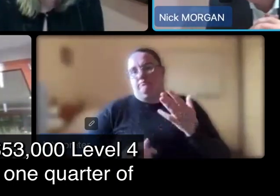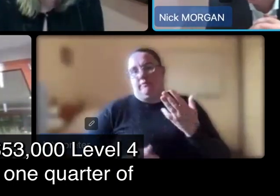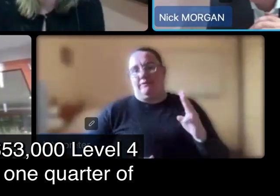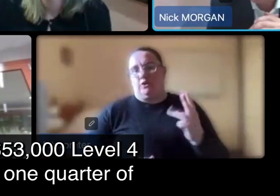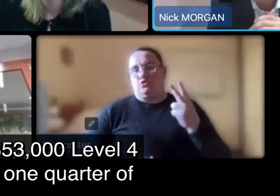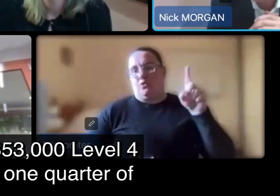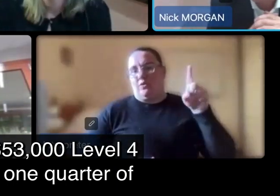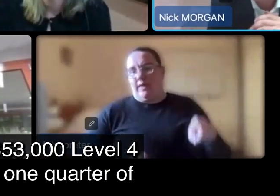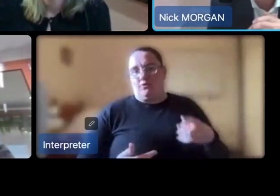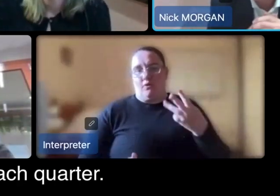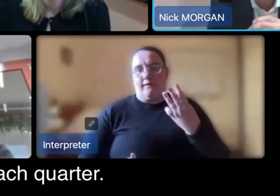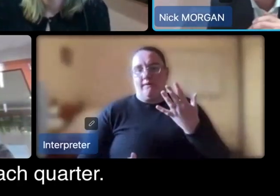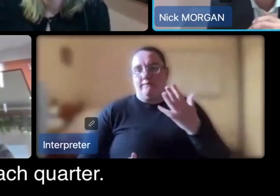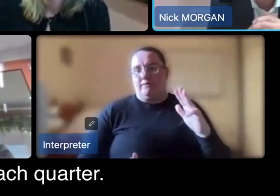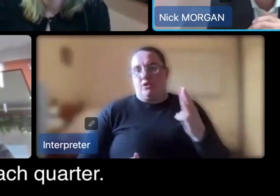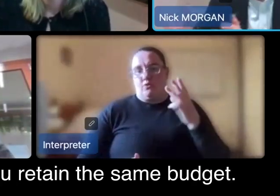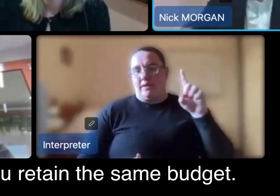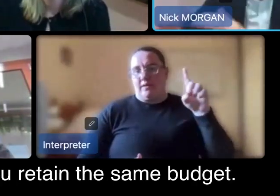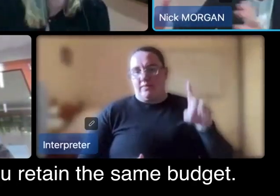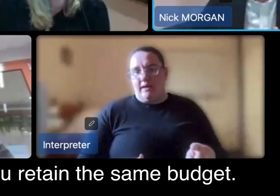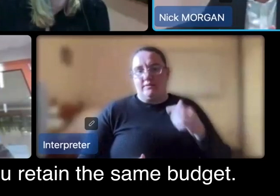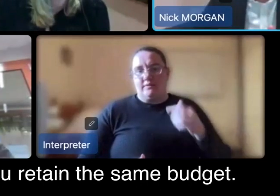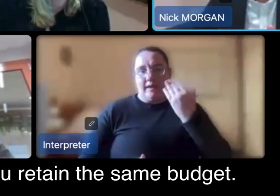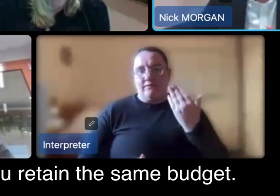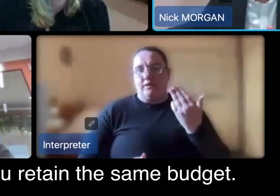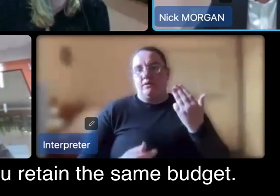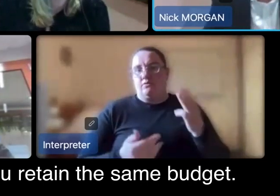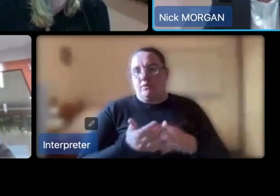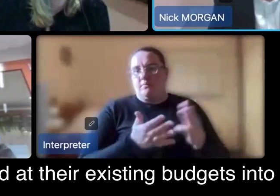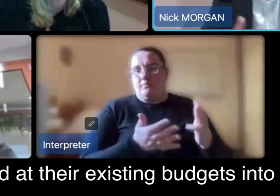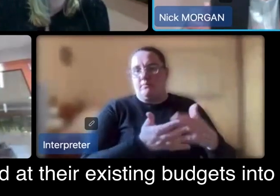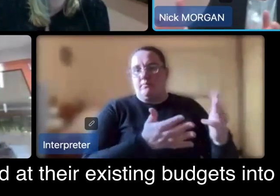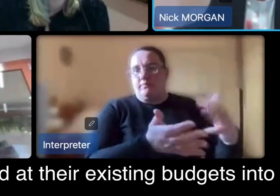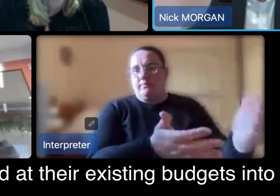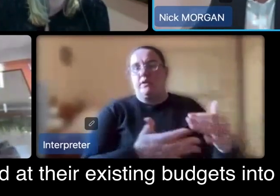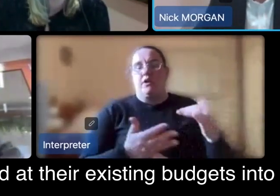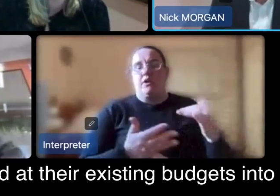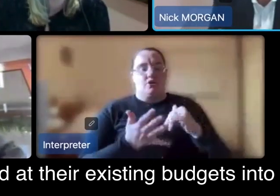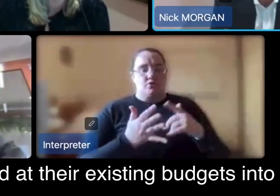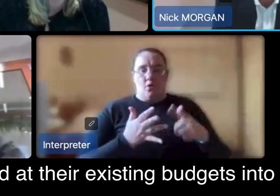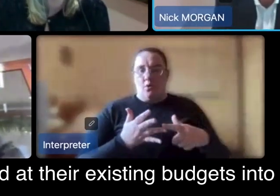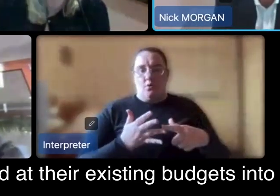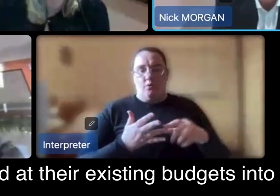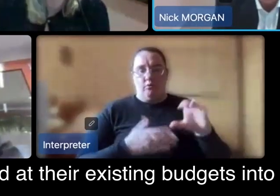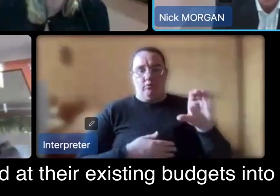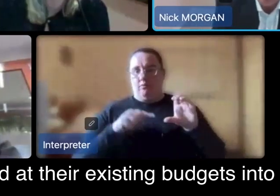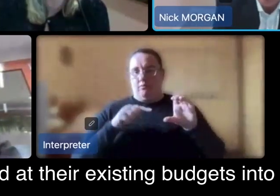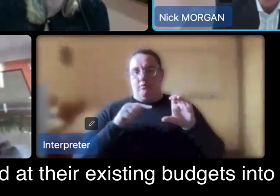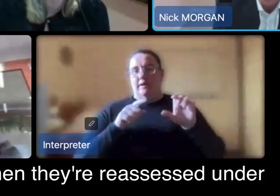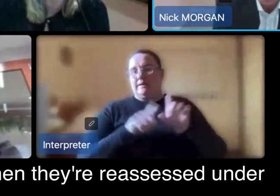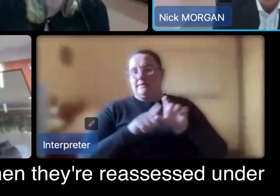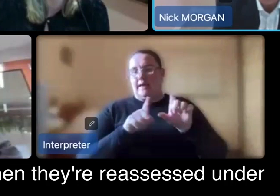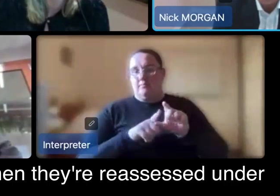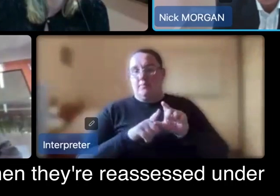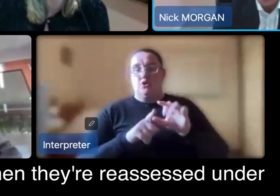$53,000 level 4 package, 1/4 of that each quarter. So in other words, you retain the same budget. Everyone's grandfathered at their existing budgets